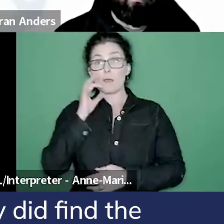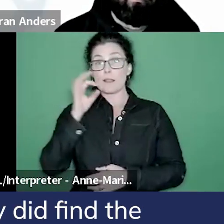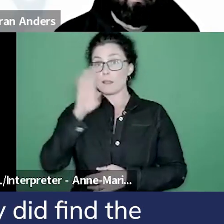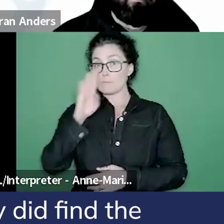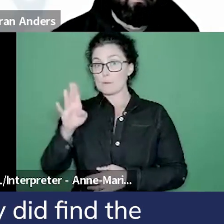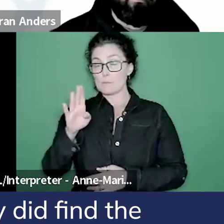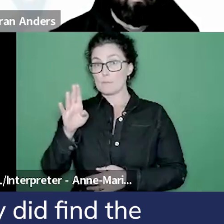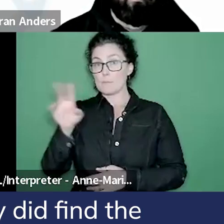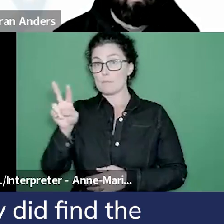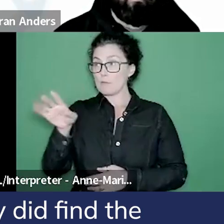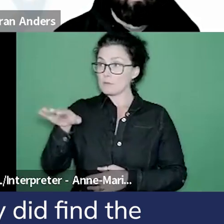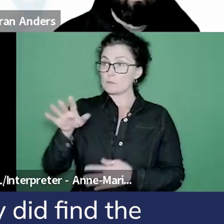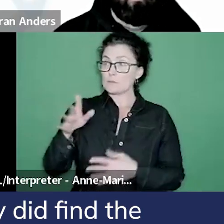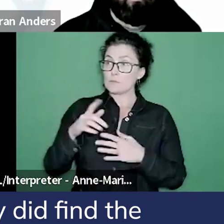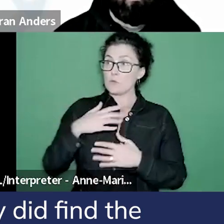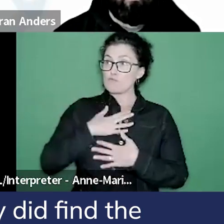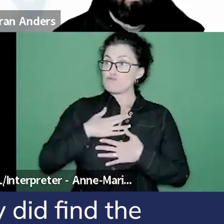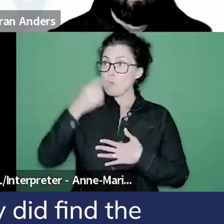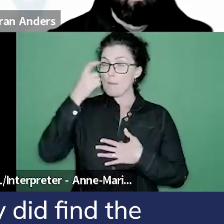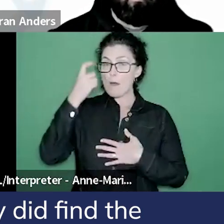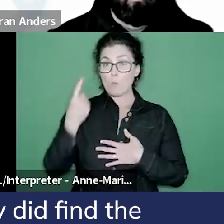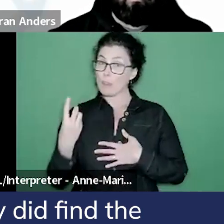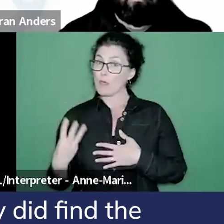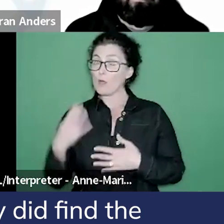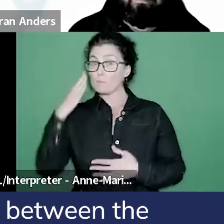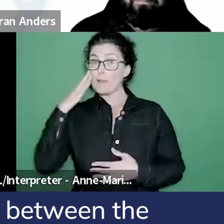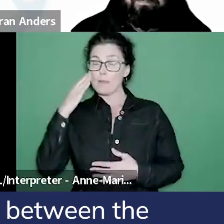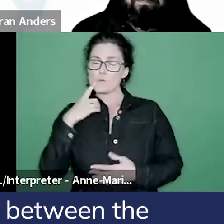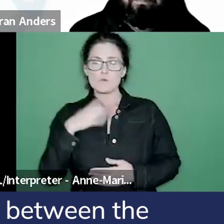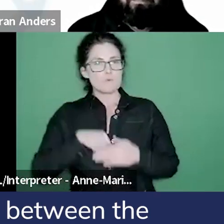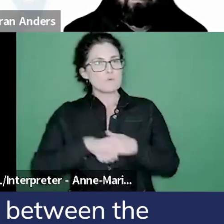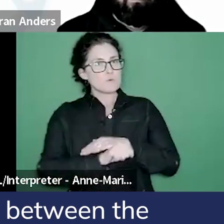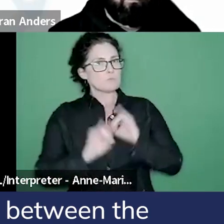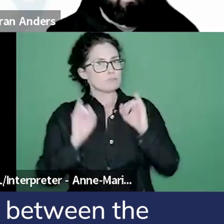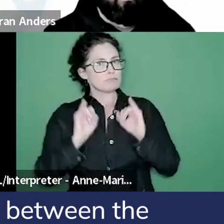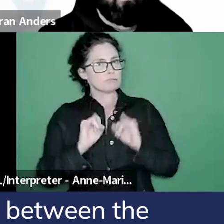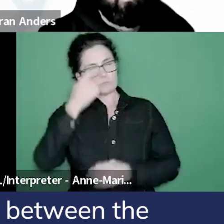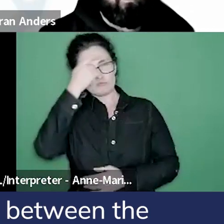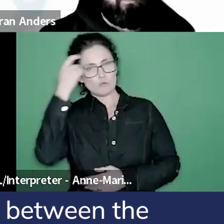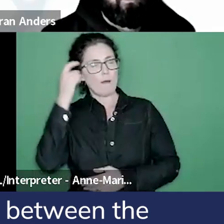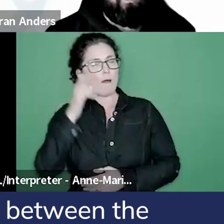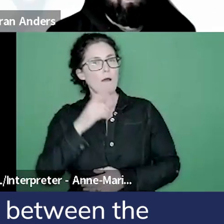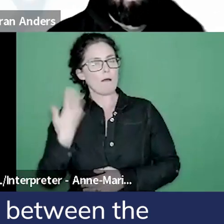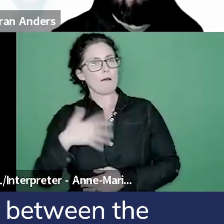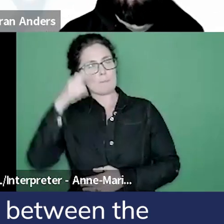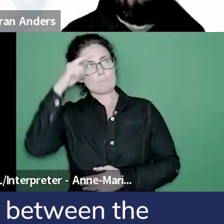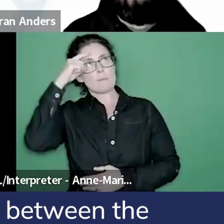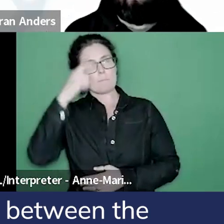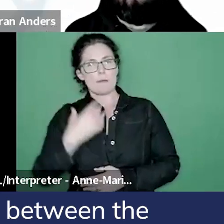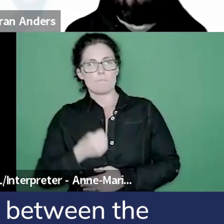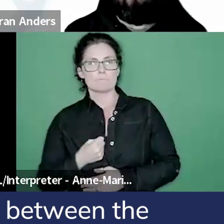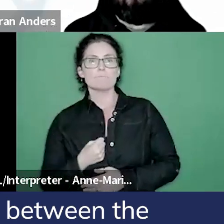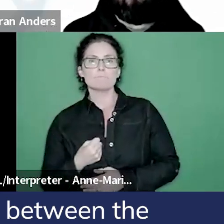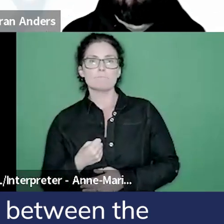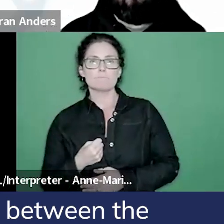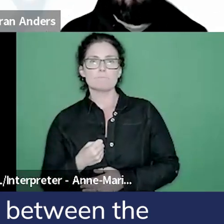around 1/3 of mothers say that they did find that the birth traumatic. And And often there's this indirect relationship